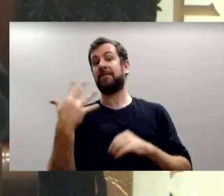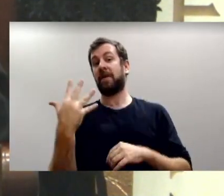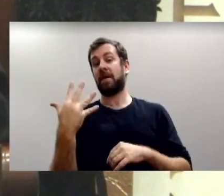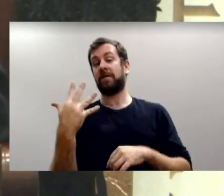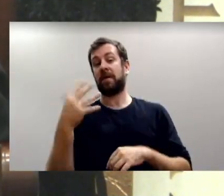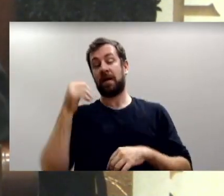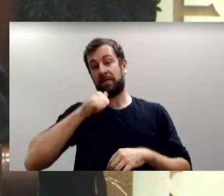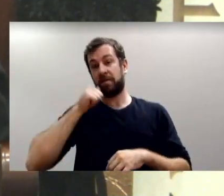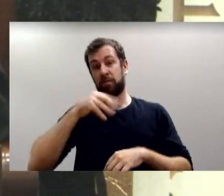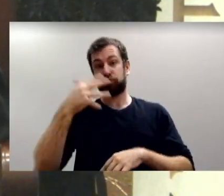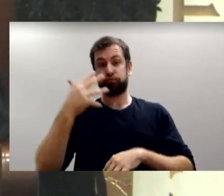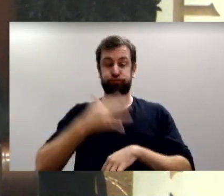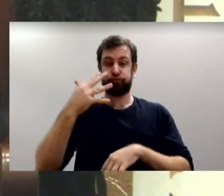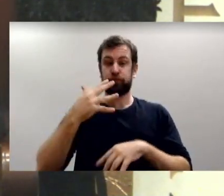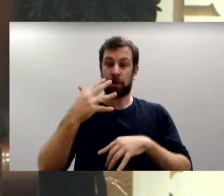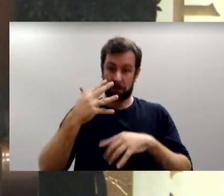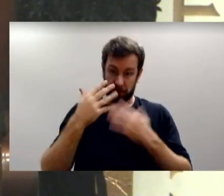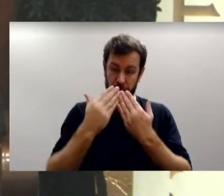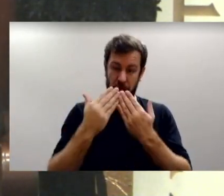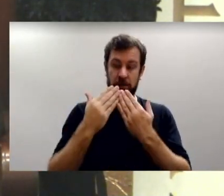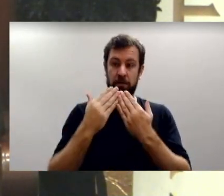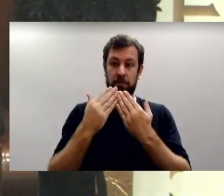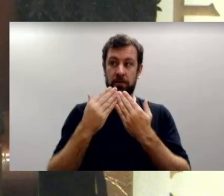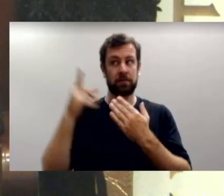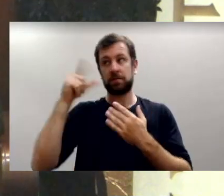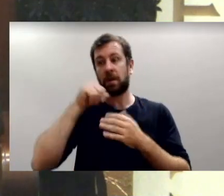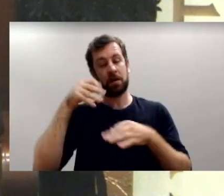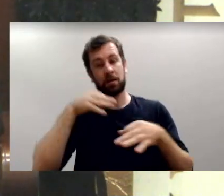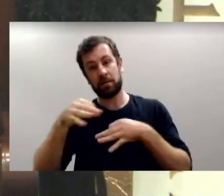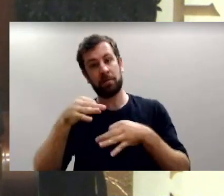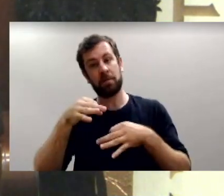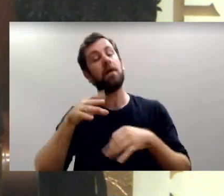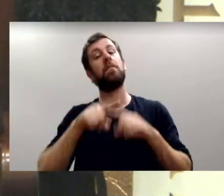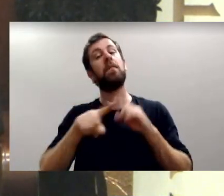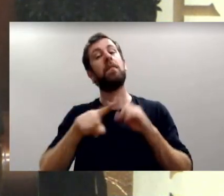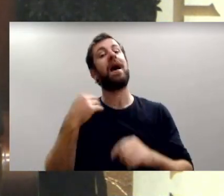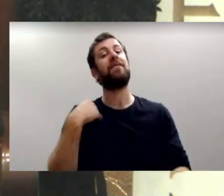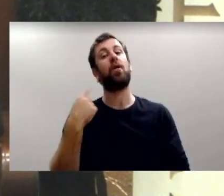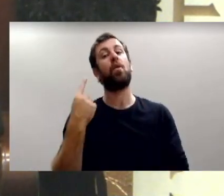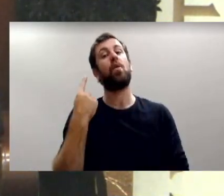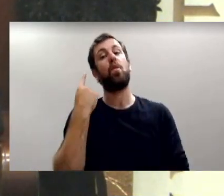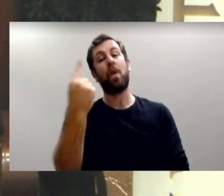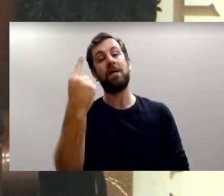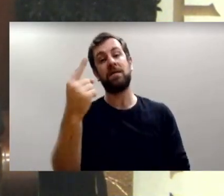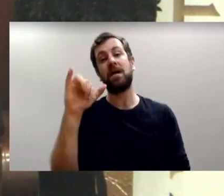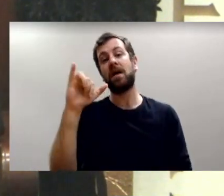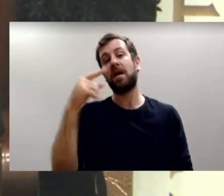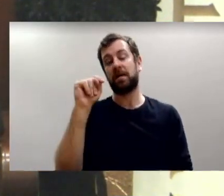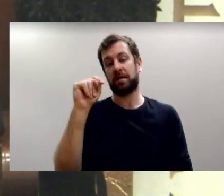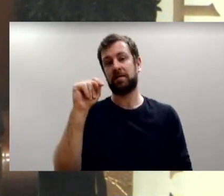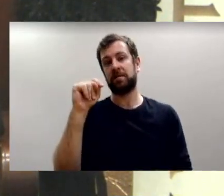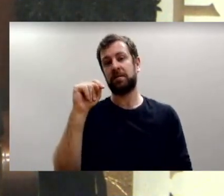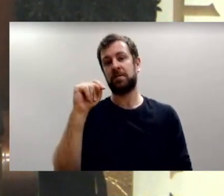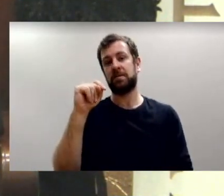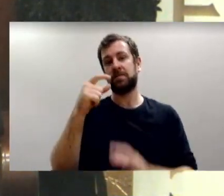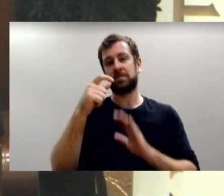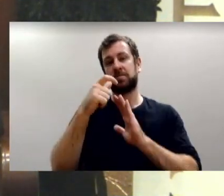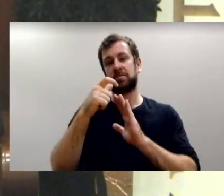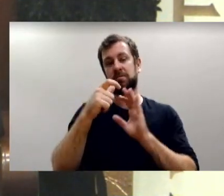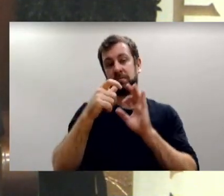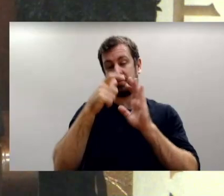the details. But there is one ayat in Surah number 4,